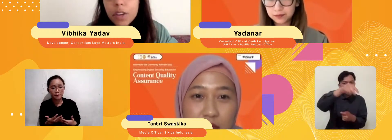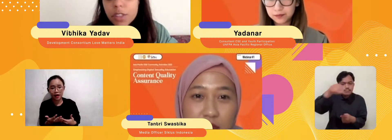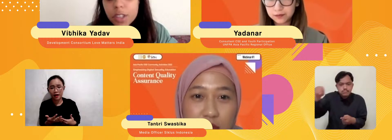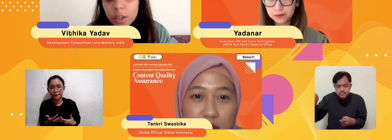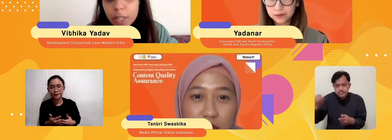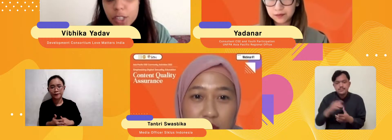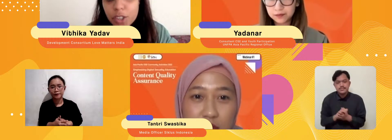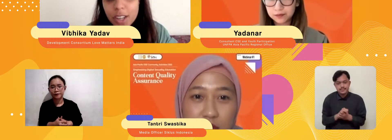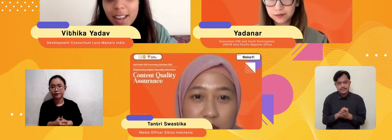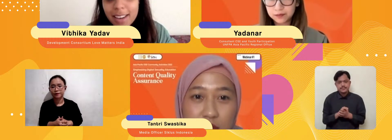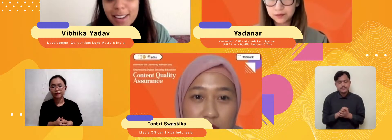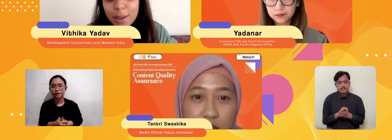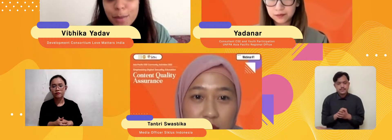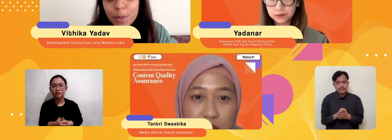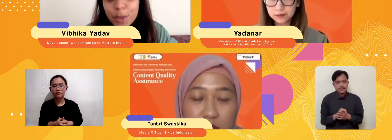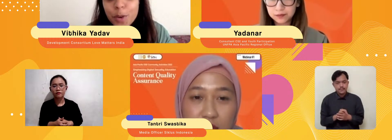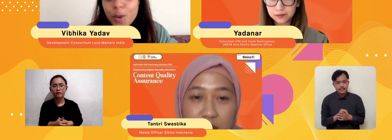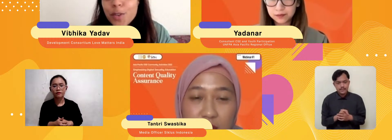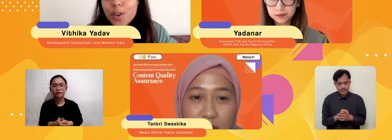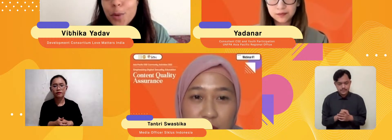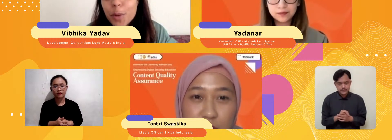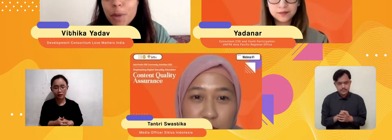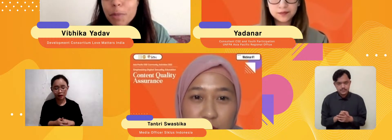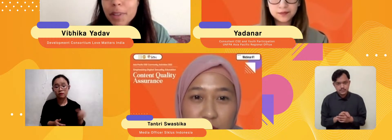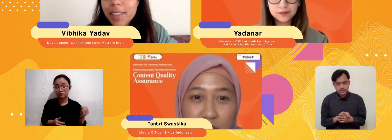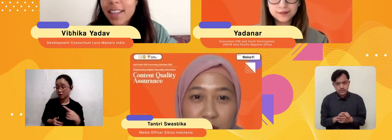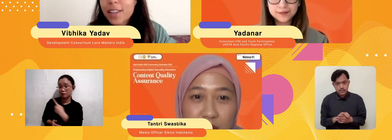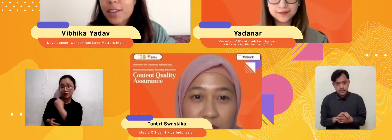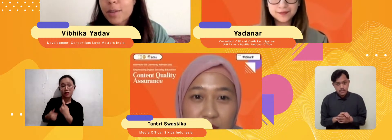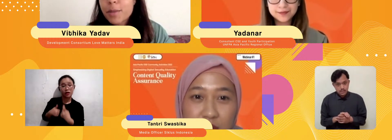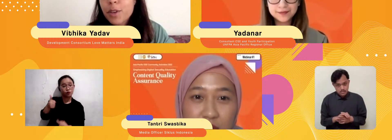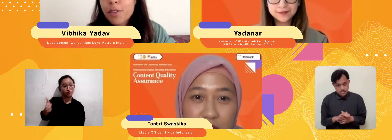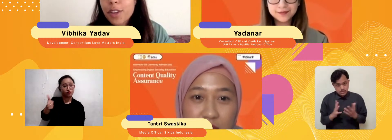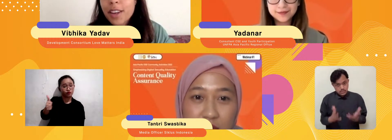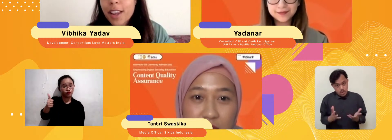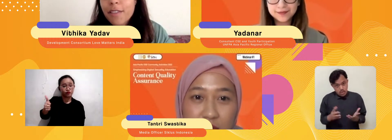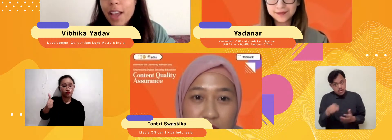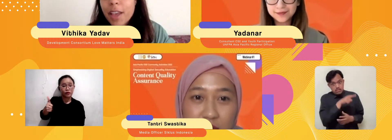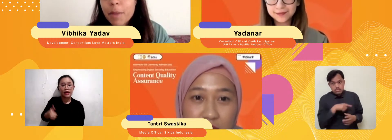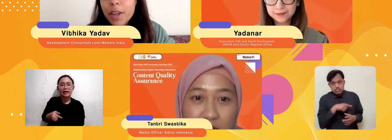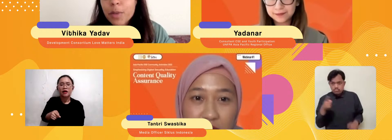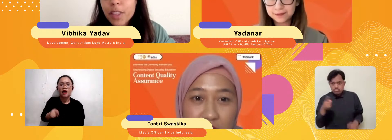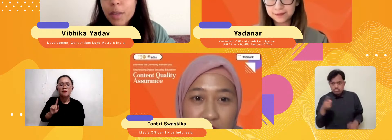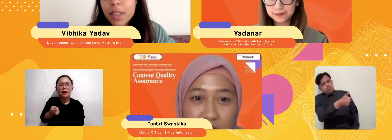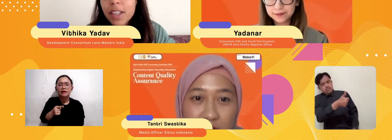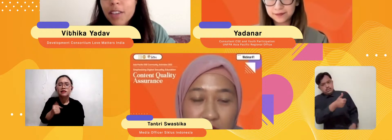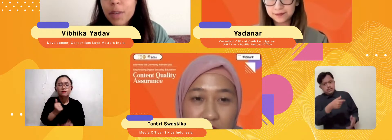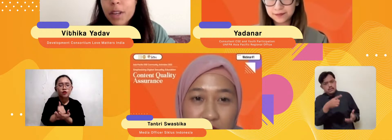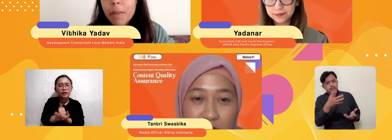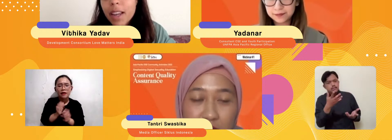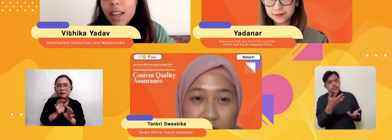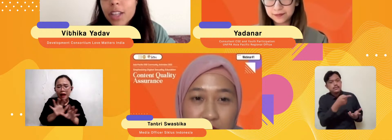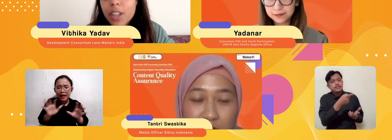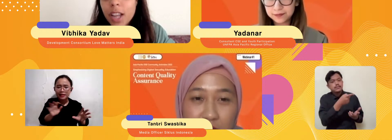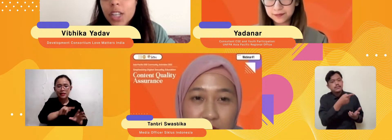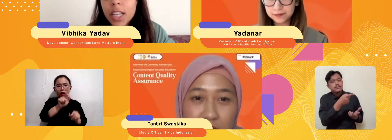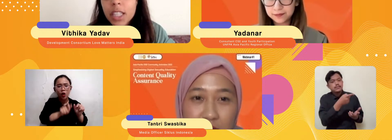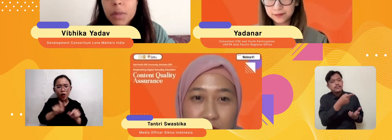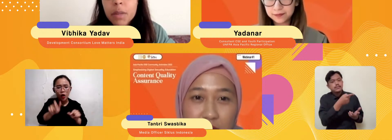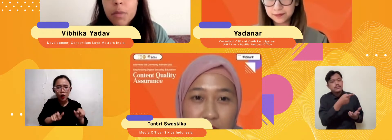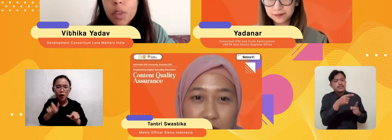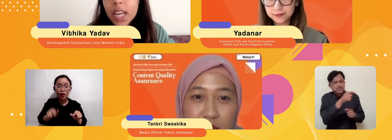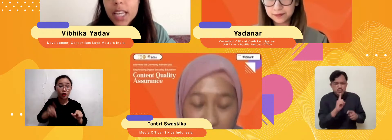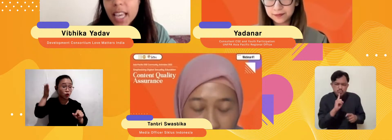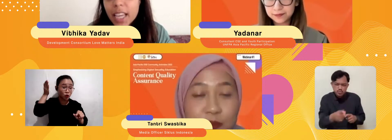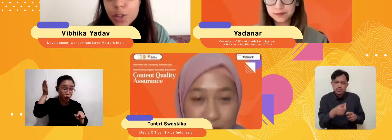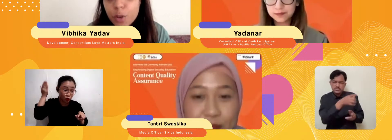Very interesting question. And, contrary to what people think in terms of an environment where there must have been a backlash, actually, it's